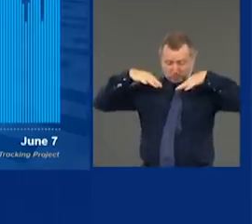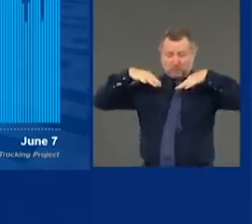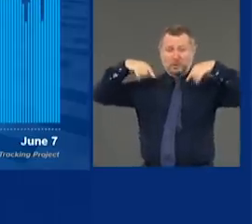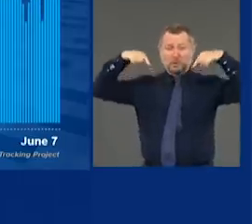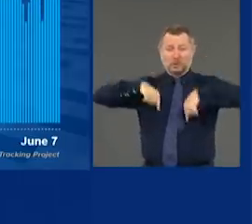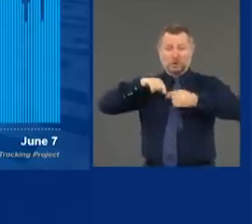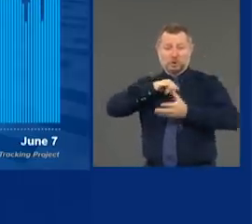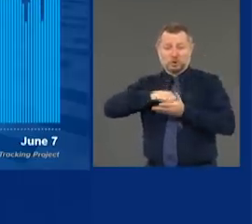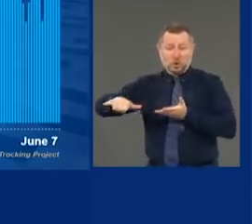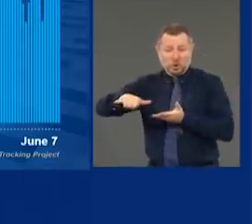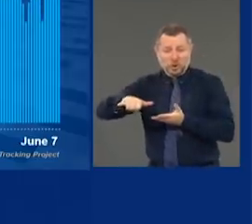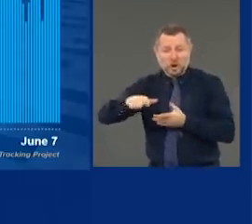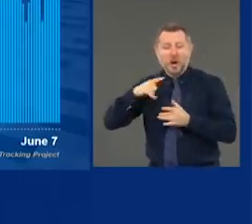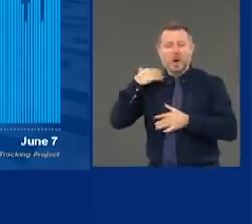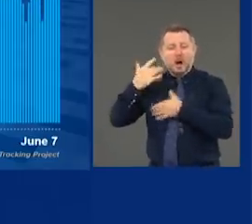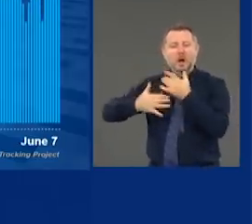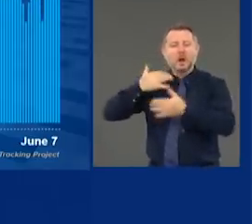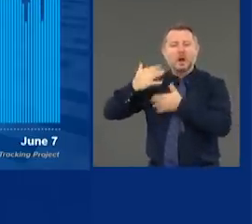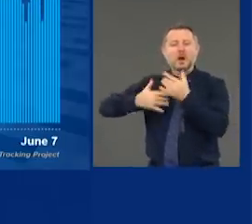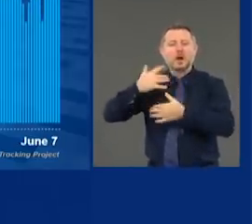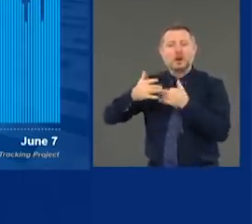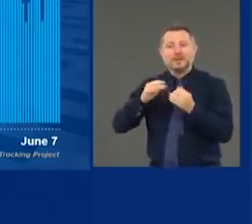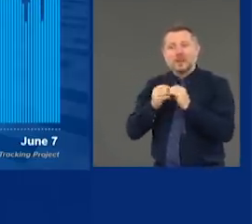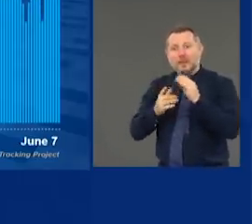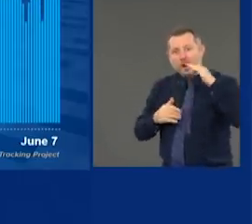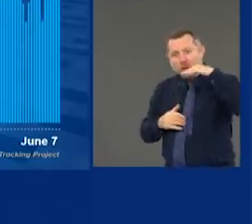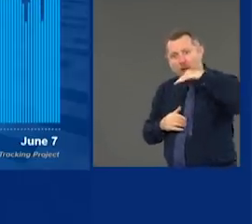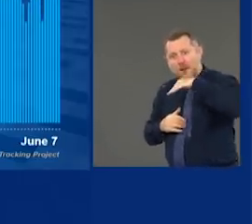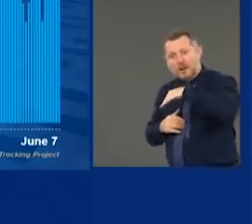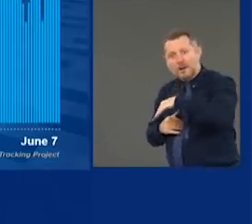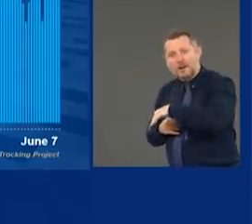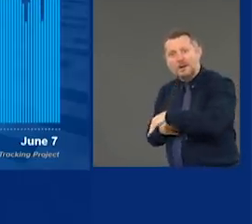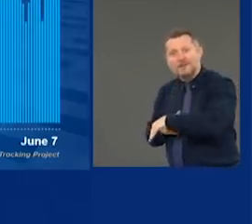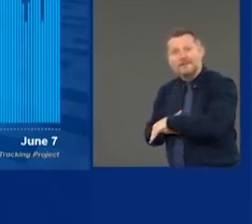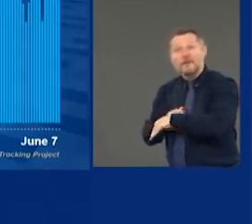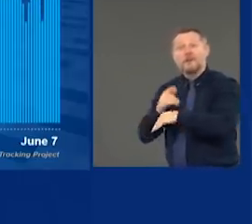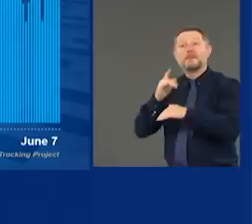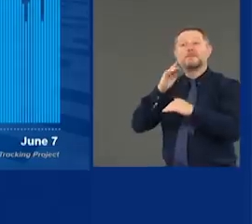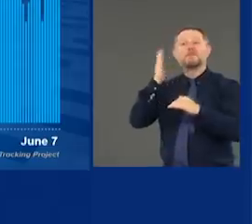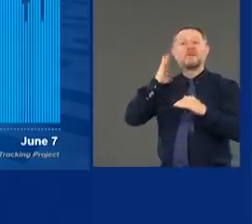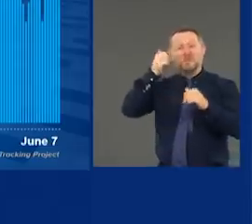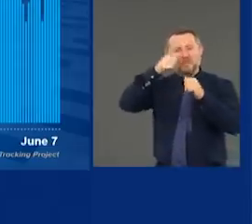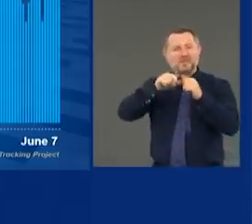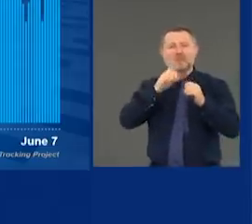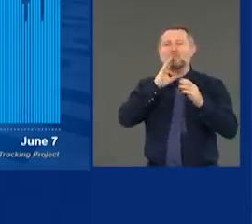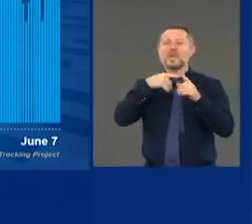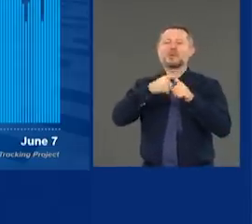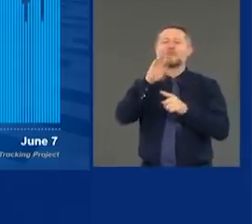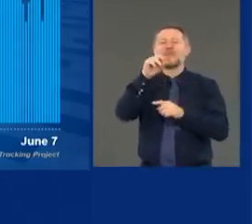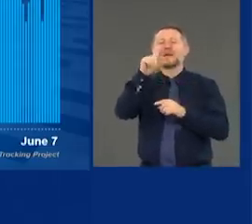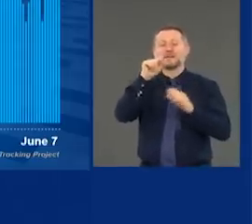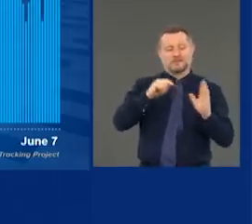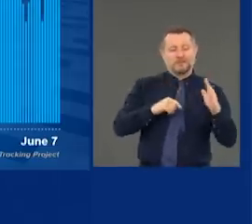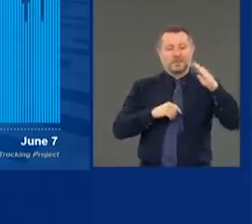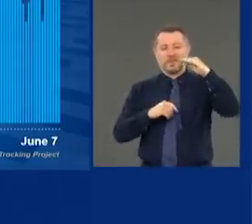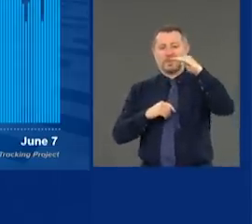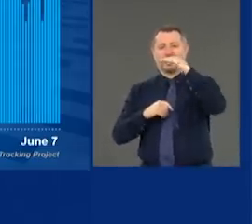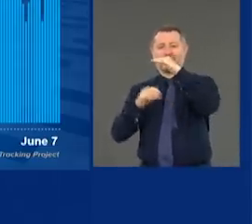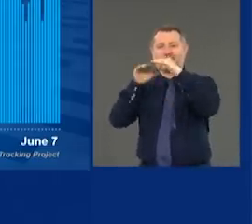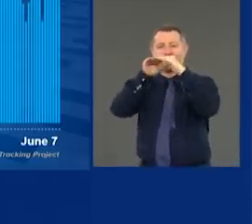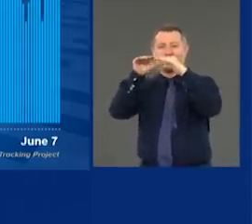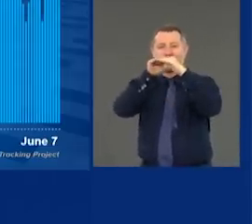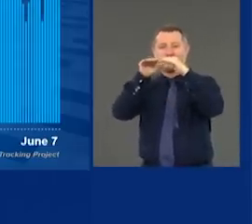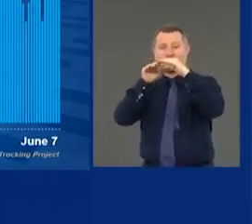to not only flattening the curve, but to bending the curve. Remember we talked about we had to flatten the curve? That means we had to stop